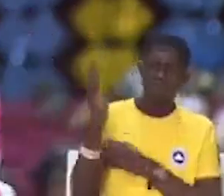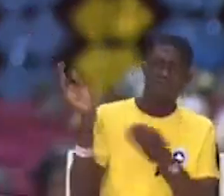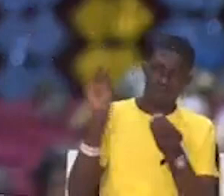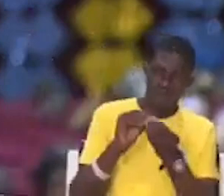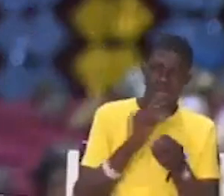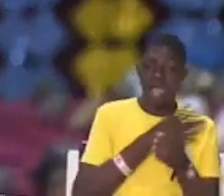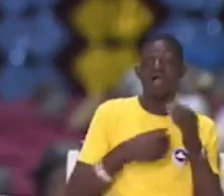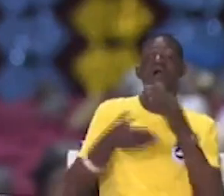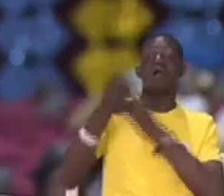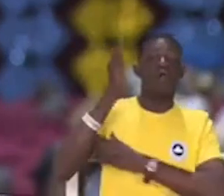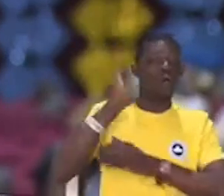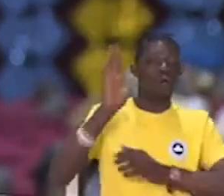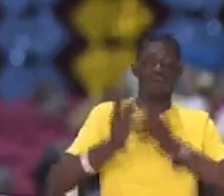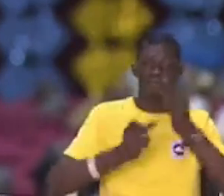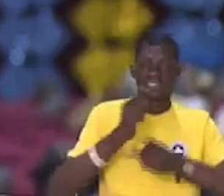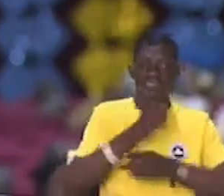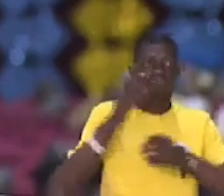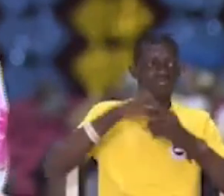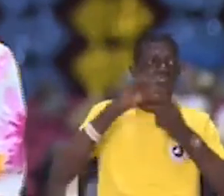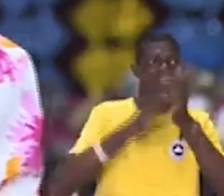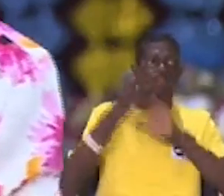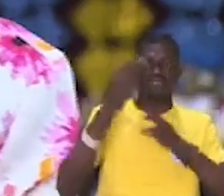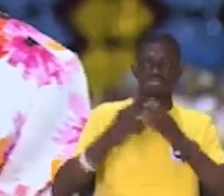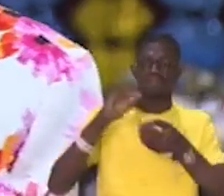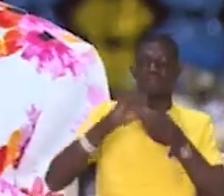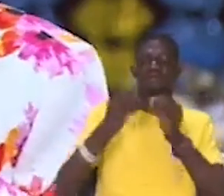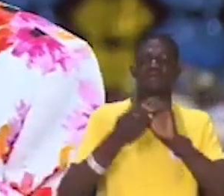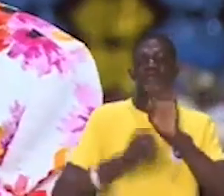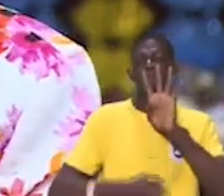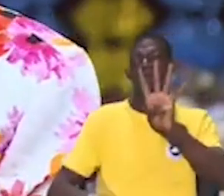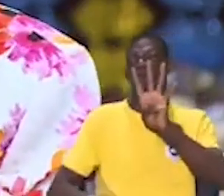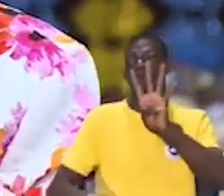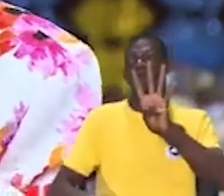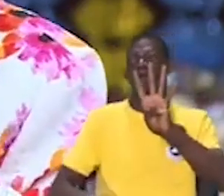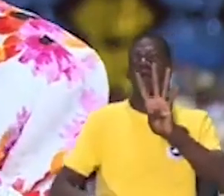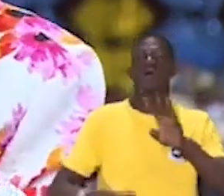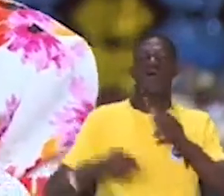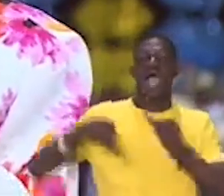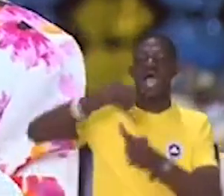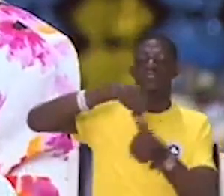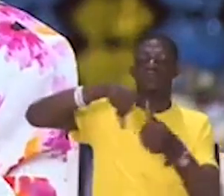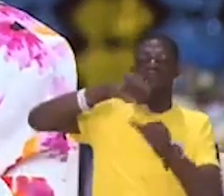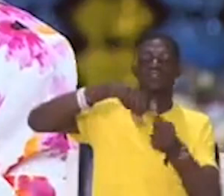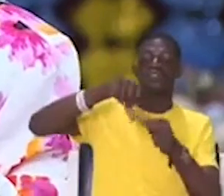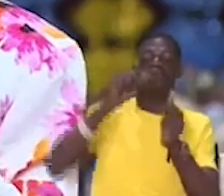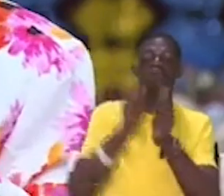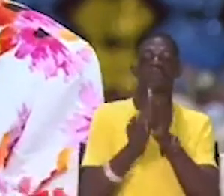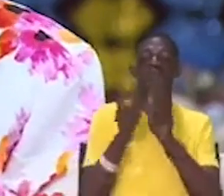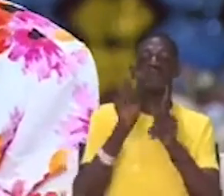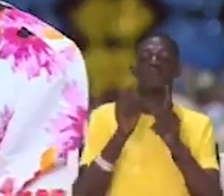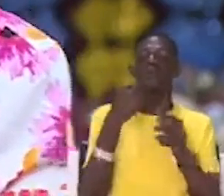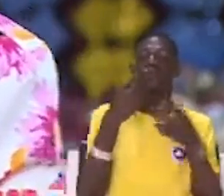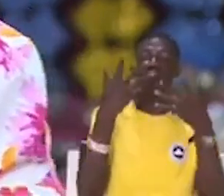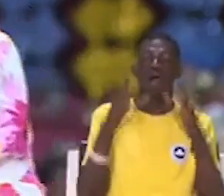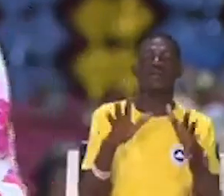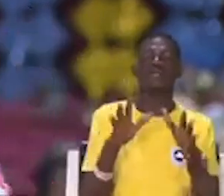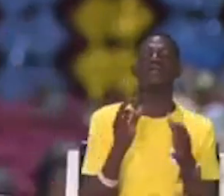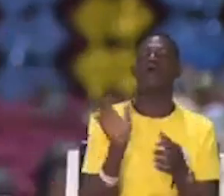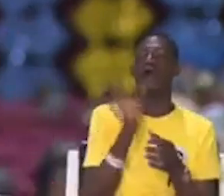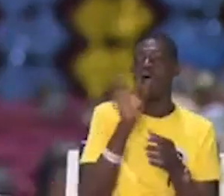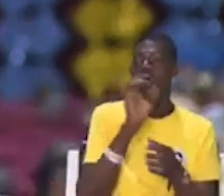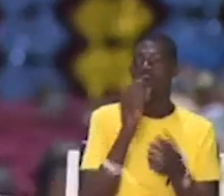Lord will visit you in the name of Jesus. Number four, associate with people who are already on